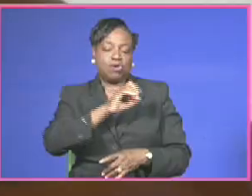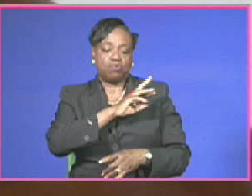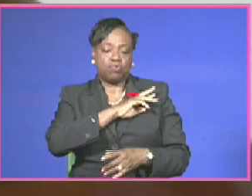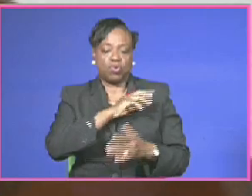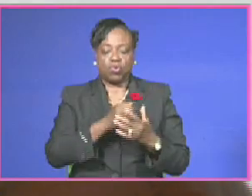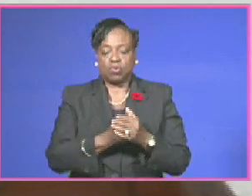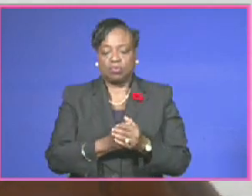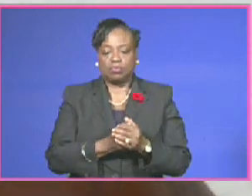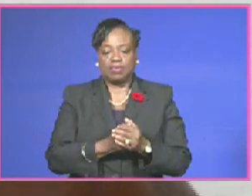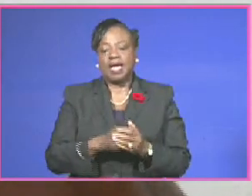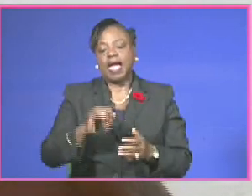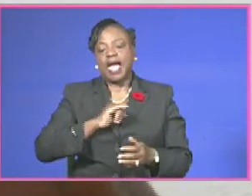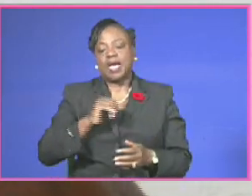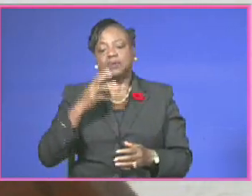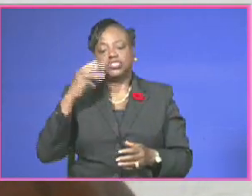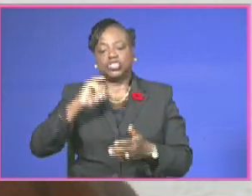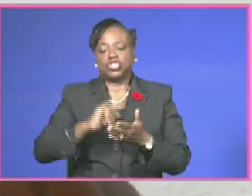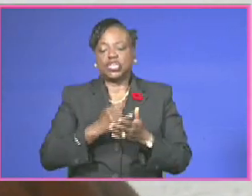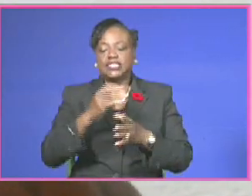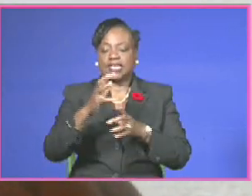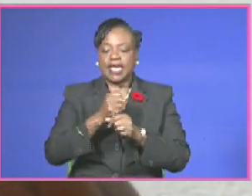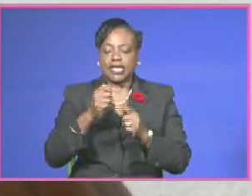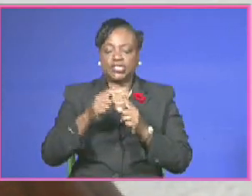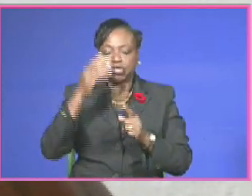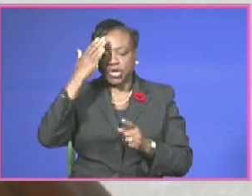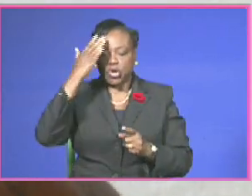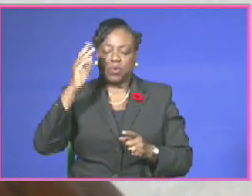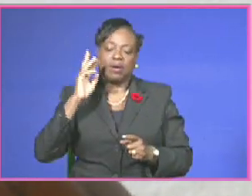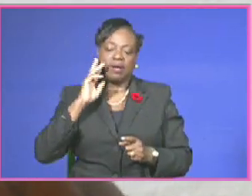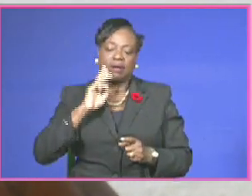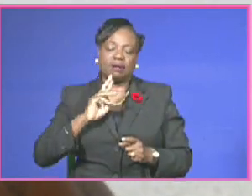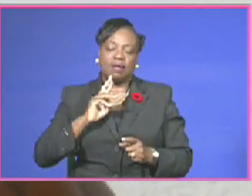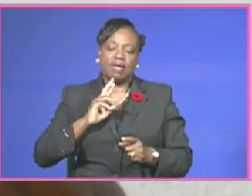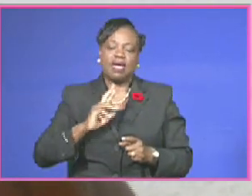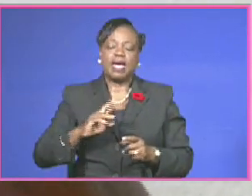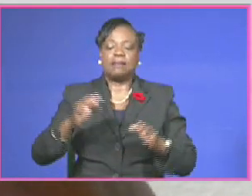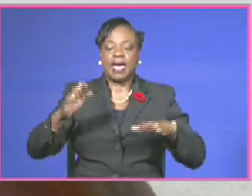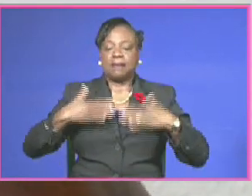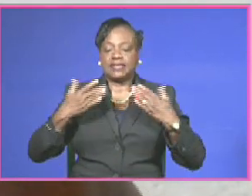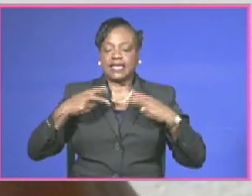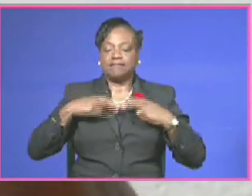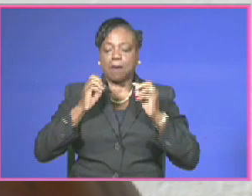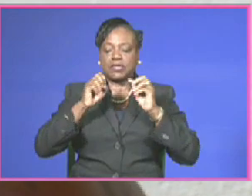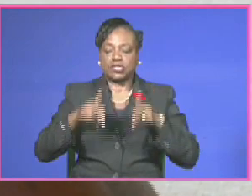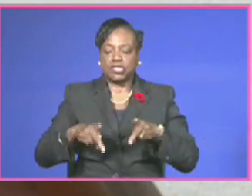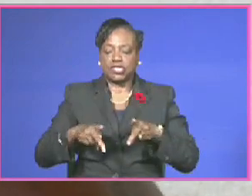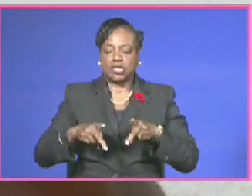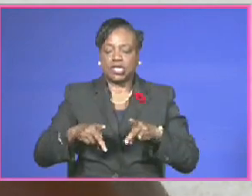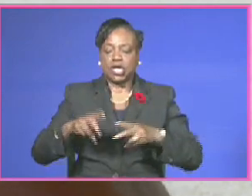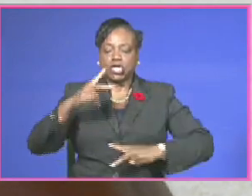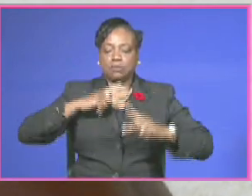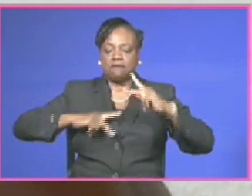person. Just getting to know her, and I'm very glad to have the opportunity to perform in the show in aid